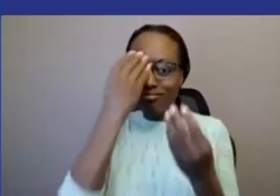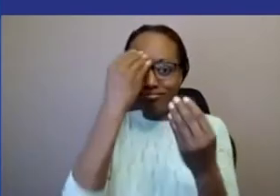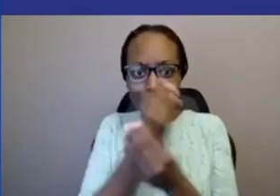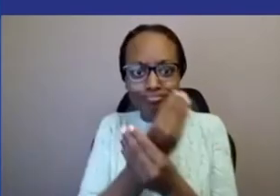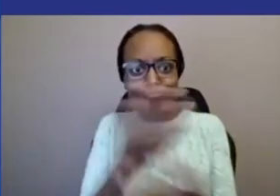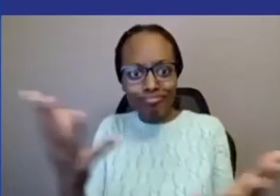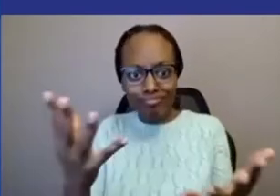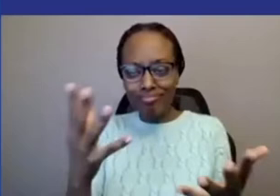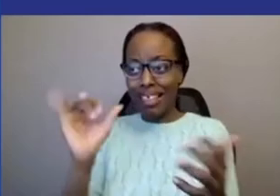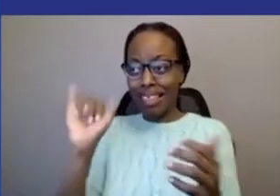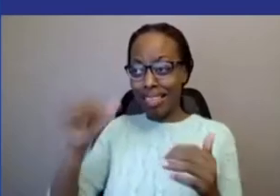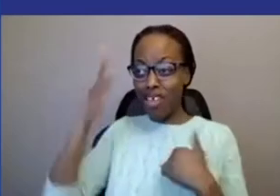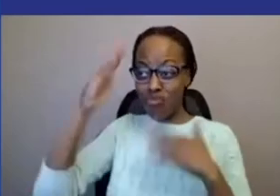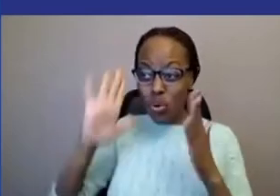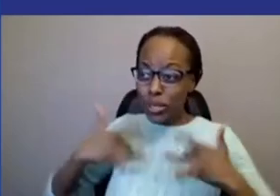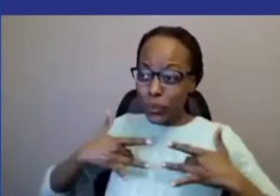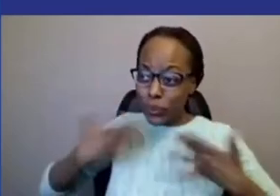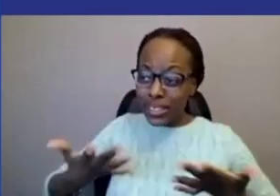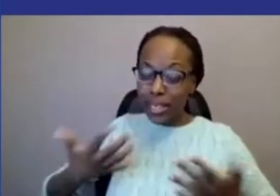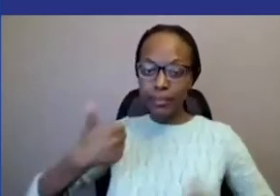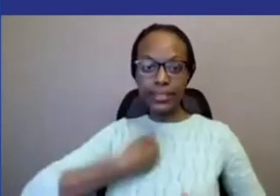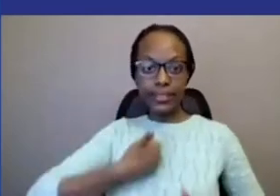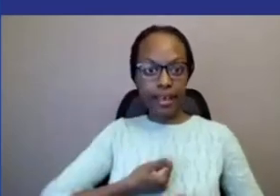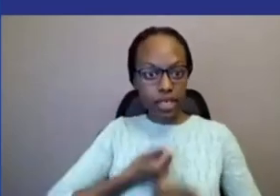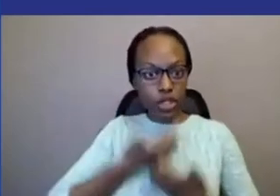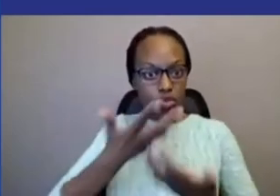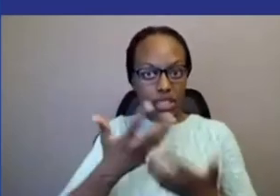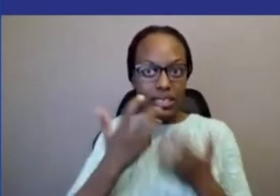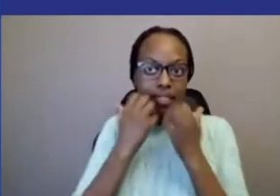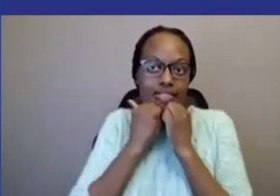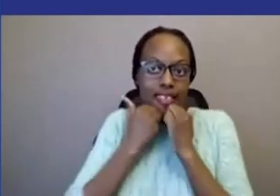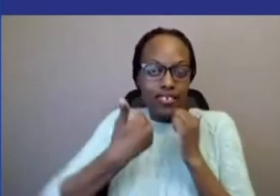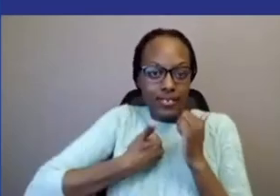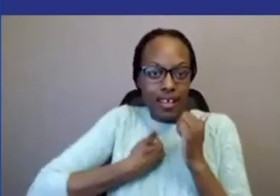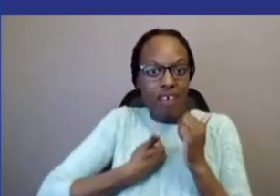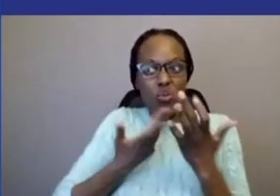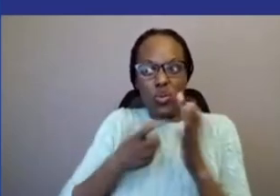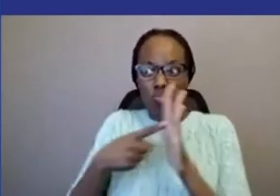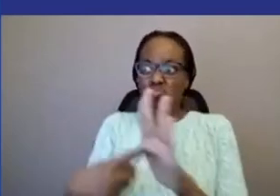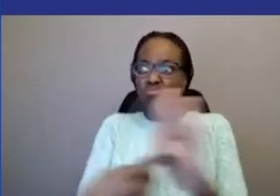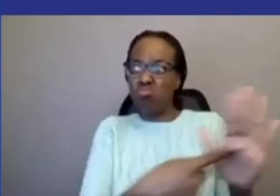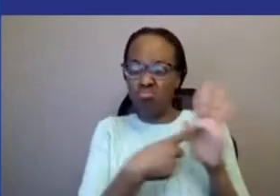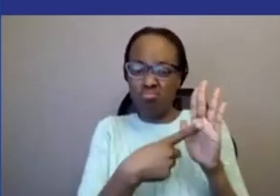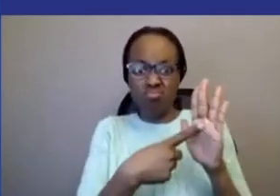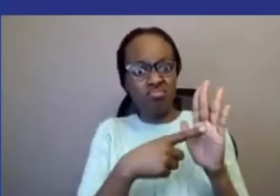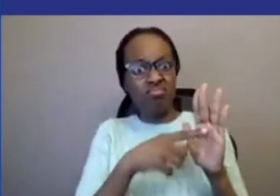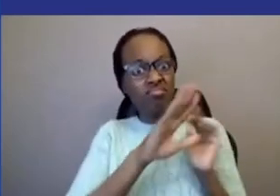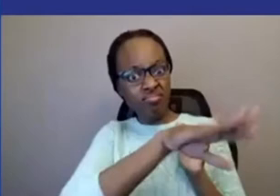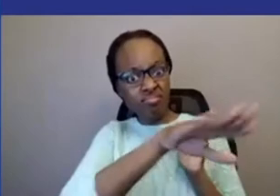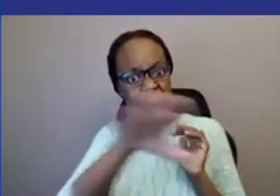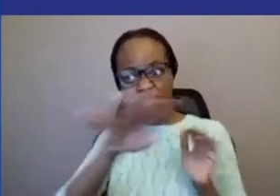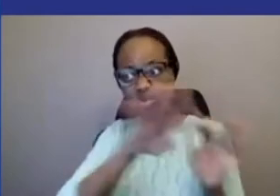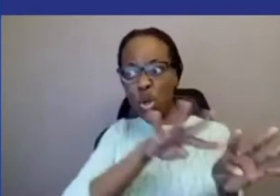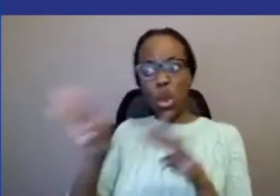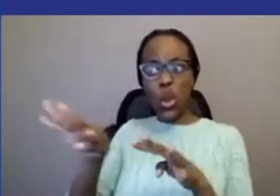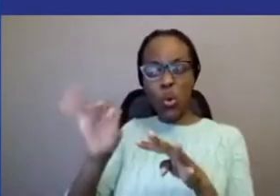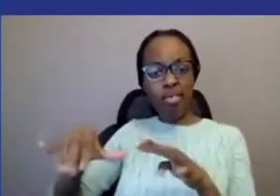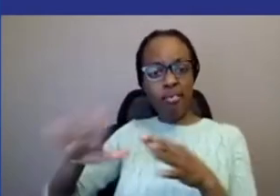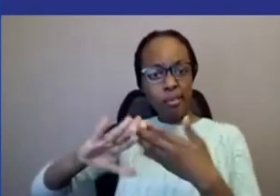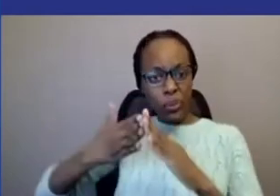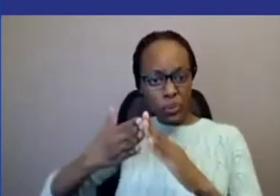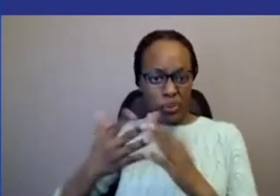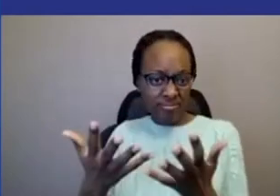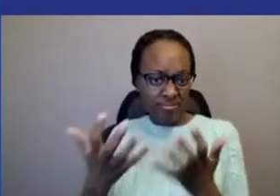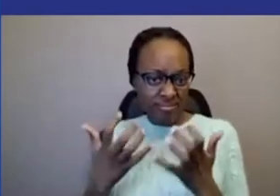voguing was really about, an expression of self-love, self-appreciation, and about really educating people on the community and